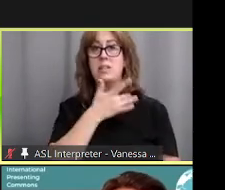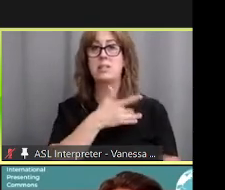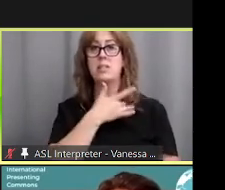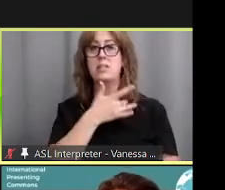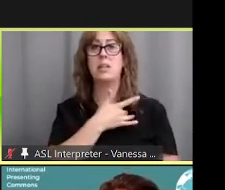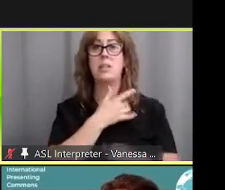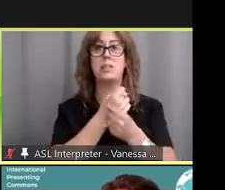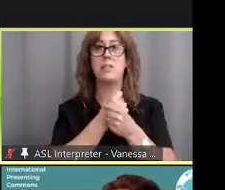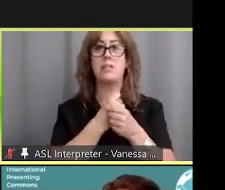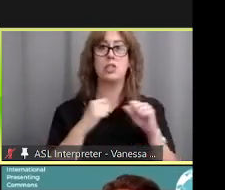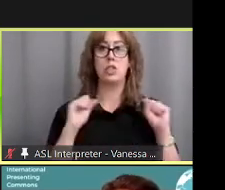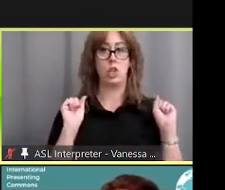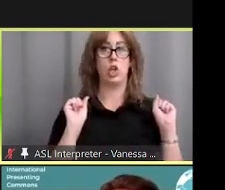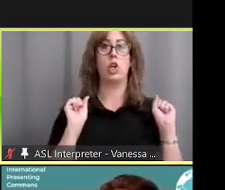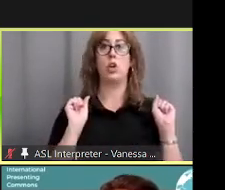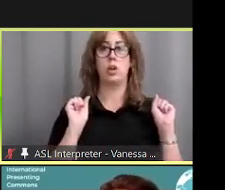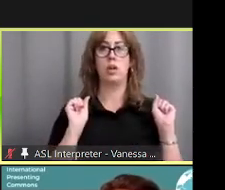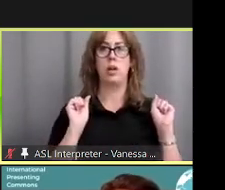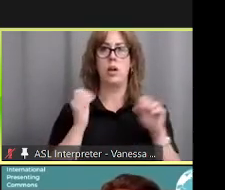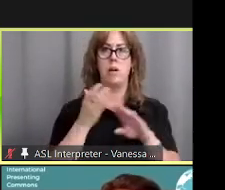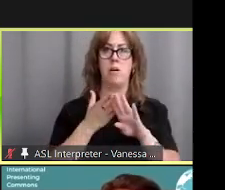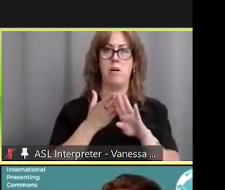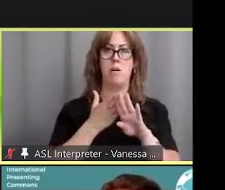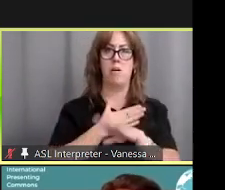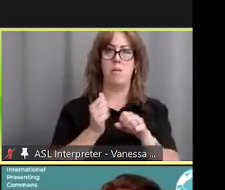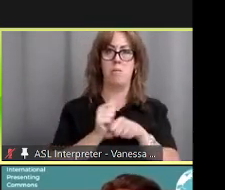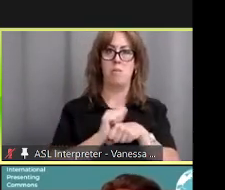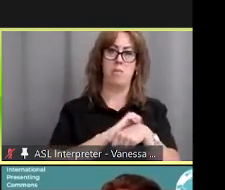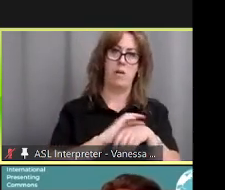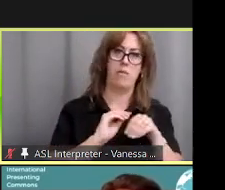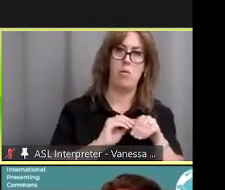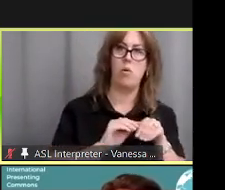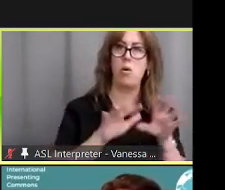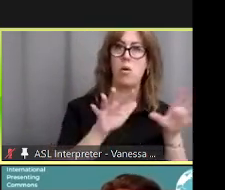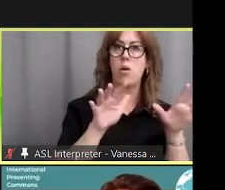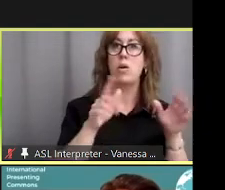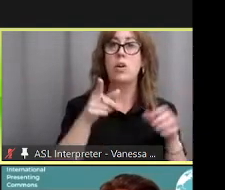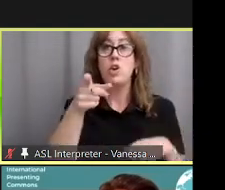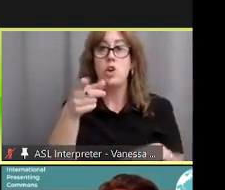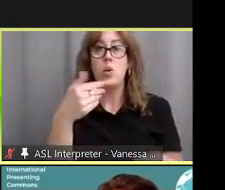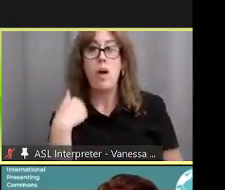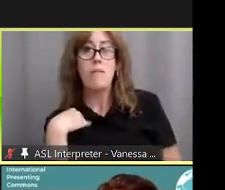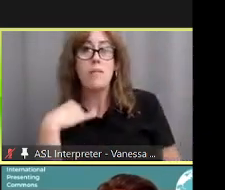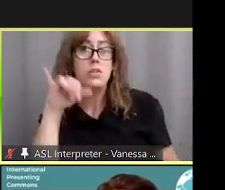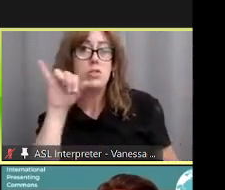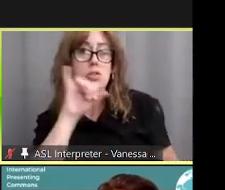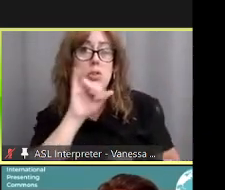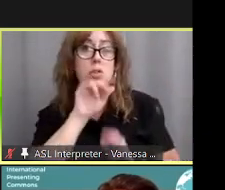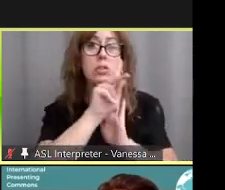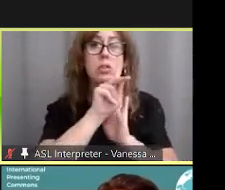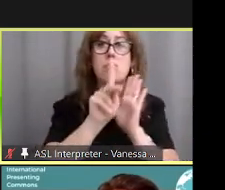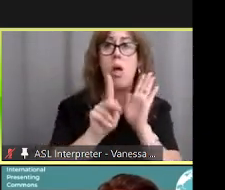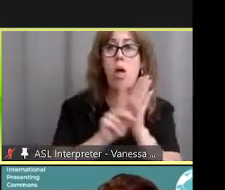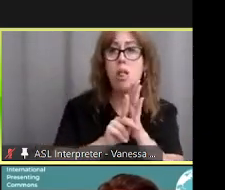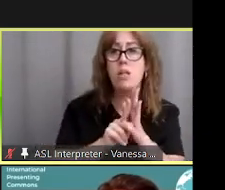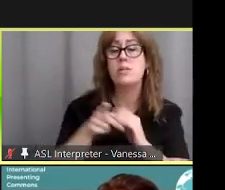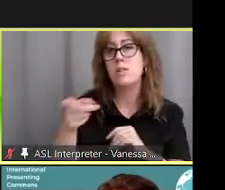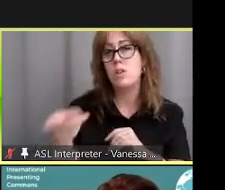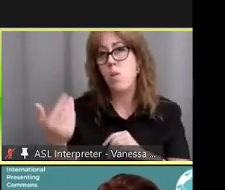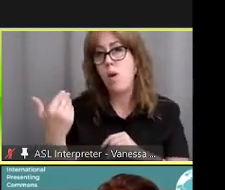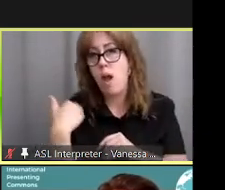COVID, because we had an insurance policy, and it's just